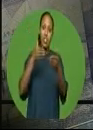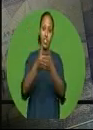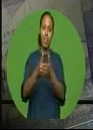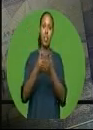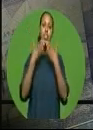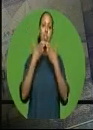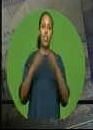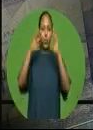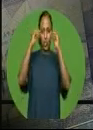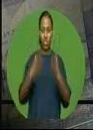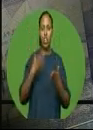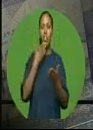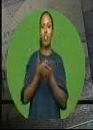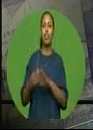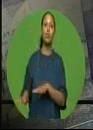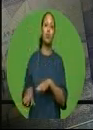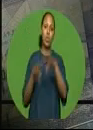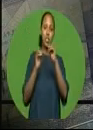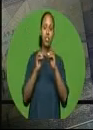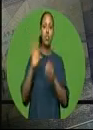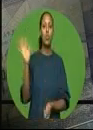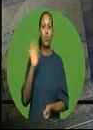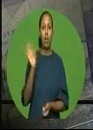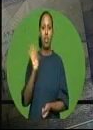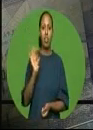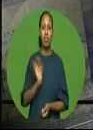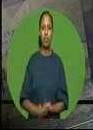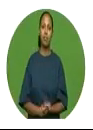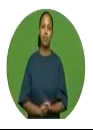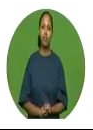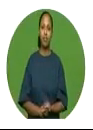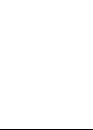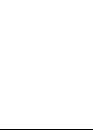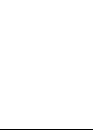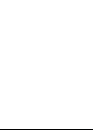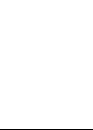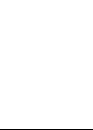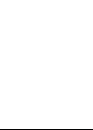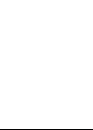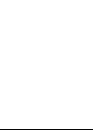thank you, teacher. Thank you, students. Goodbye.